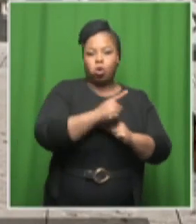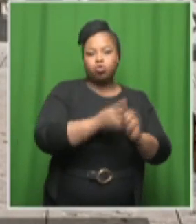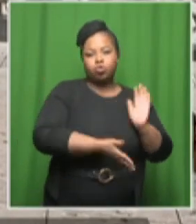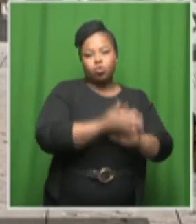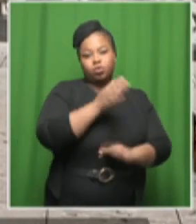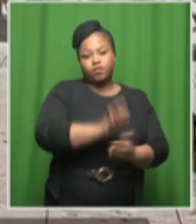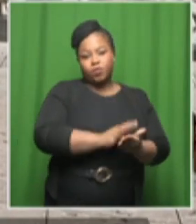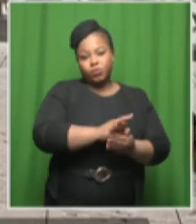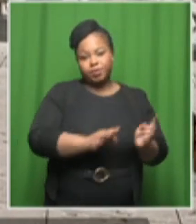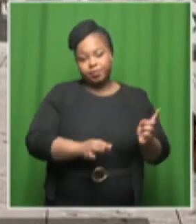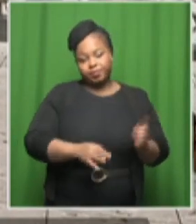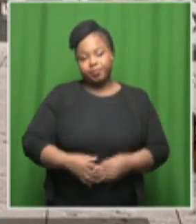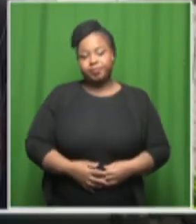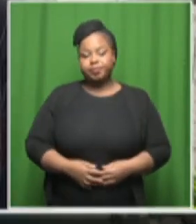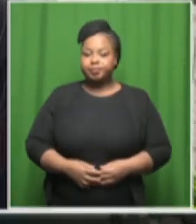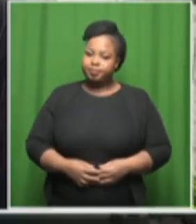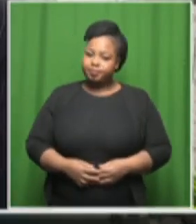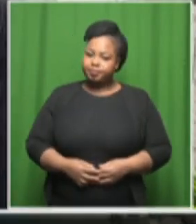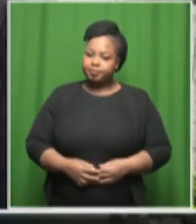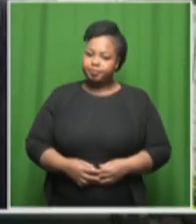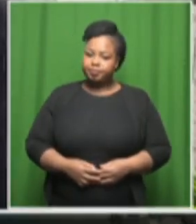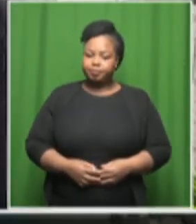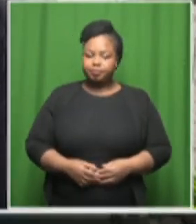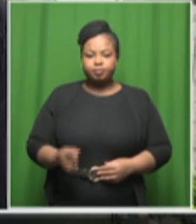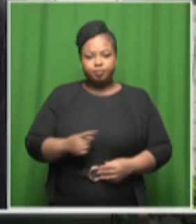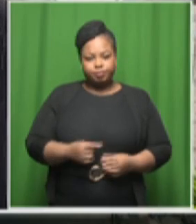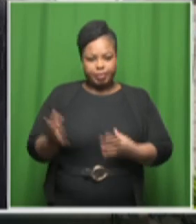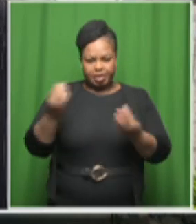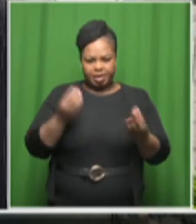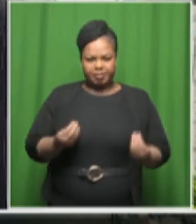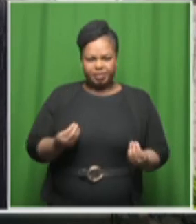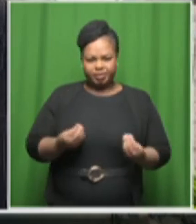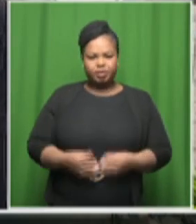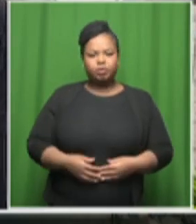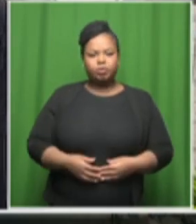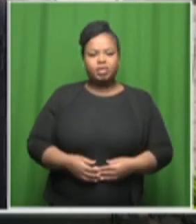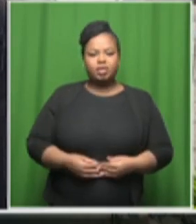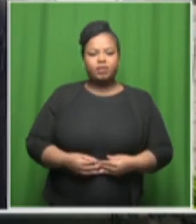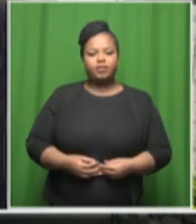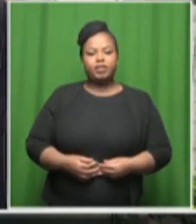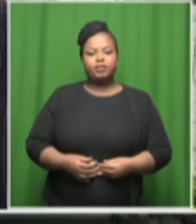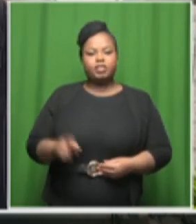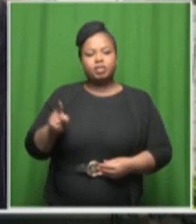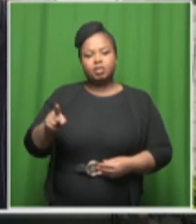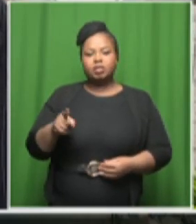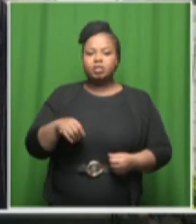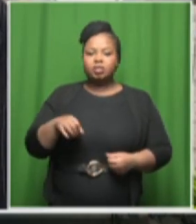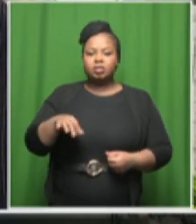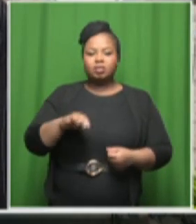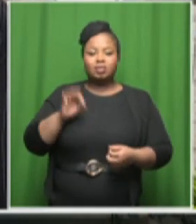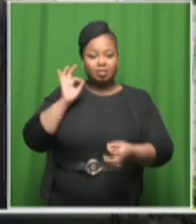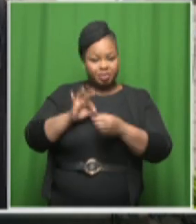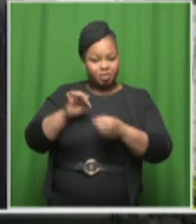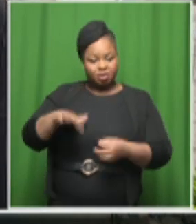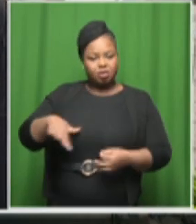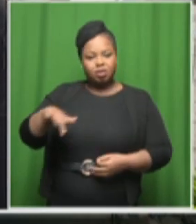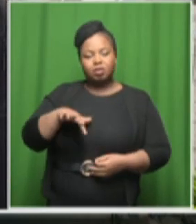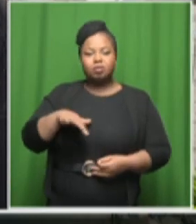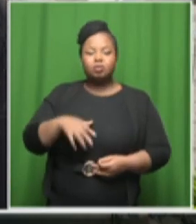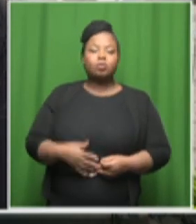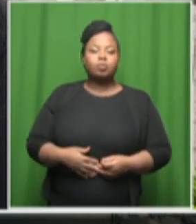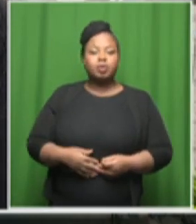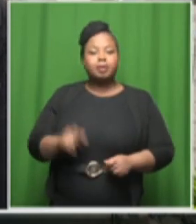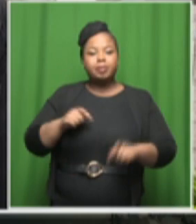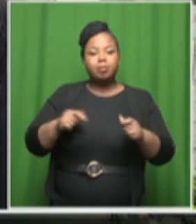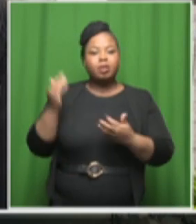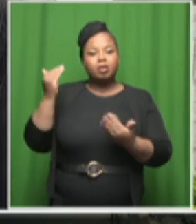vote. In terms of numbers expected, what are we dealing with in that particular voting station?